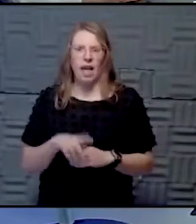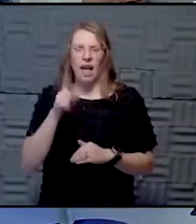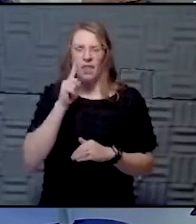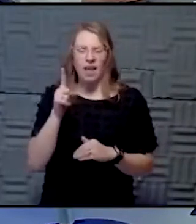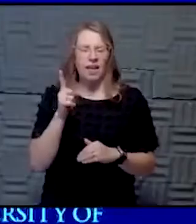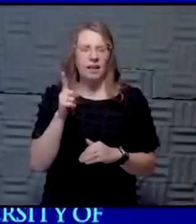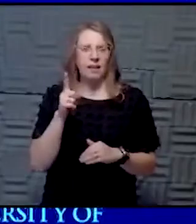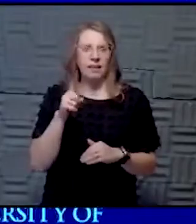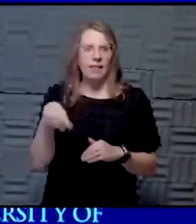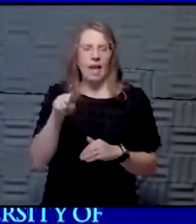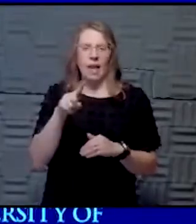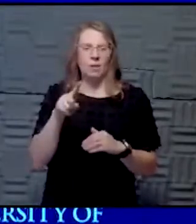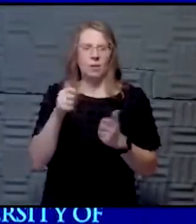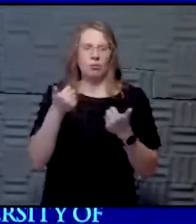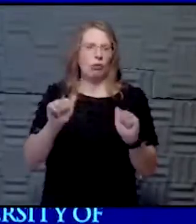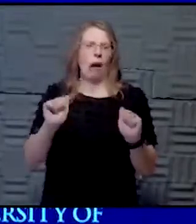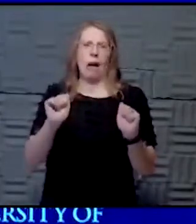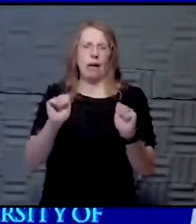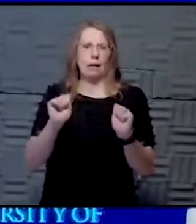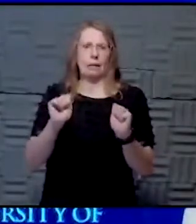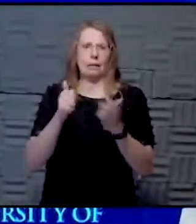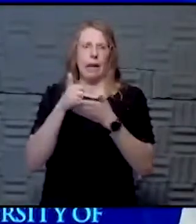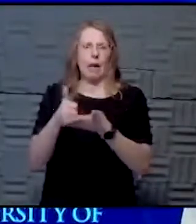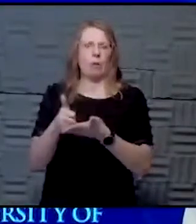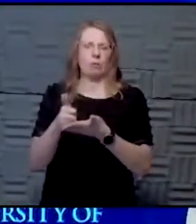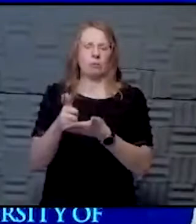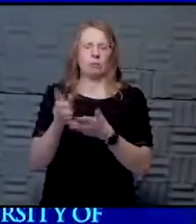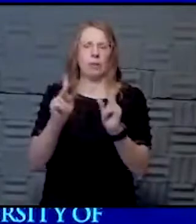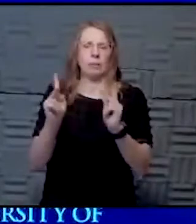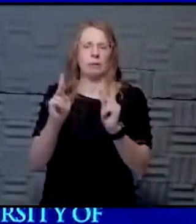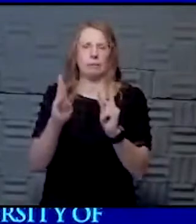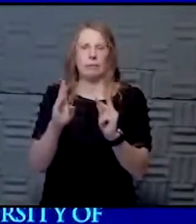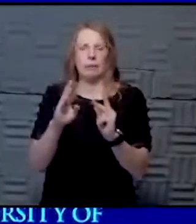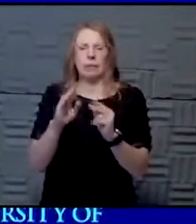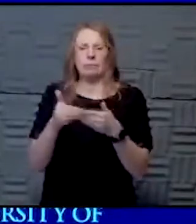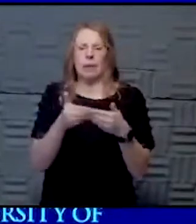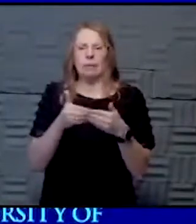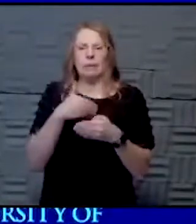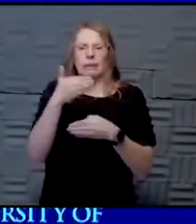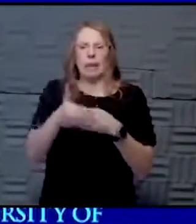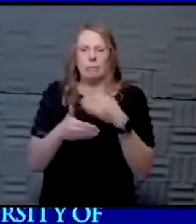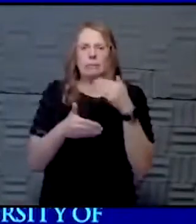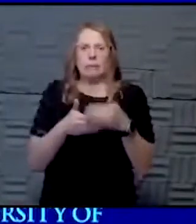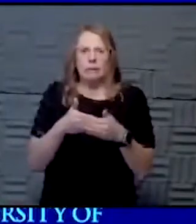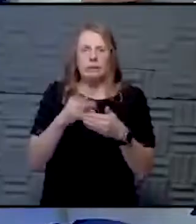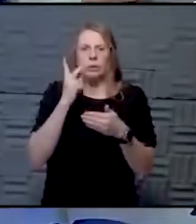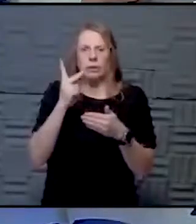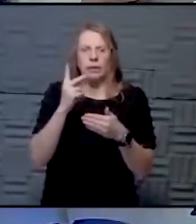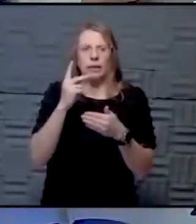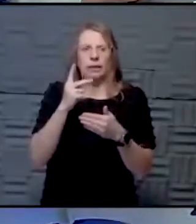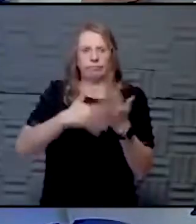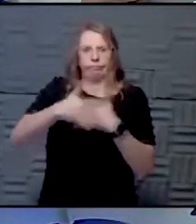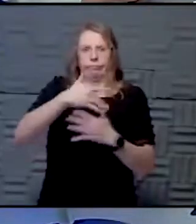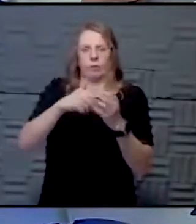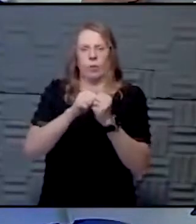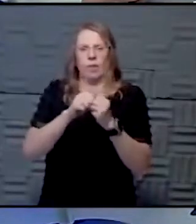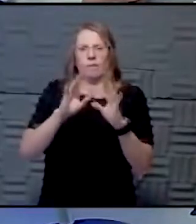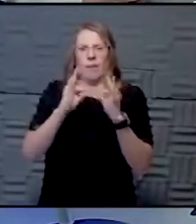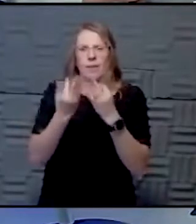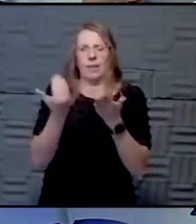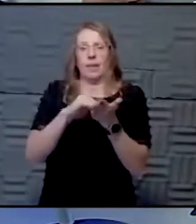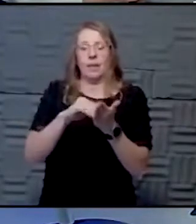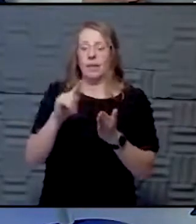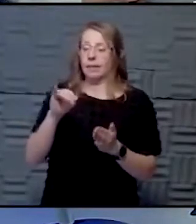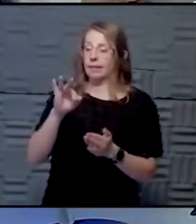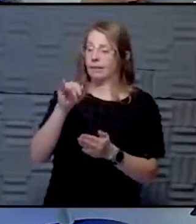to take a best step they could at helping people get back to a little bit of Yeah, baby steps normalcy. and seeing loved ones Yeah, and all that. Yeah. All right, Tiffany says, what are your thoughts